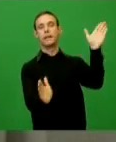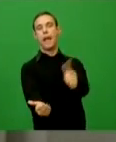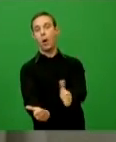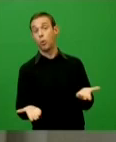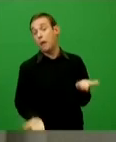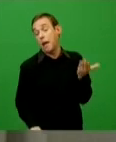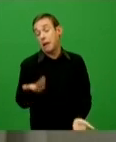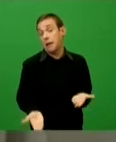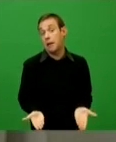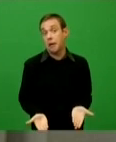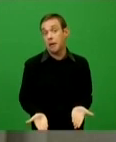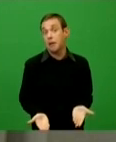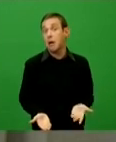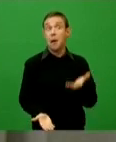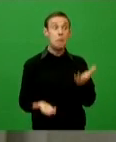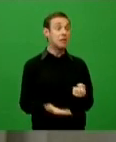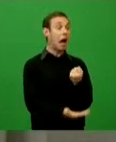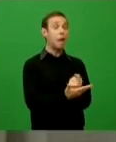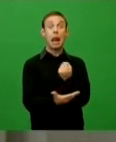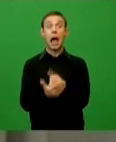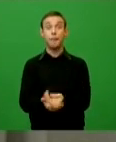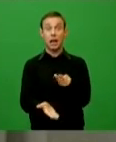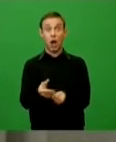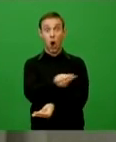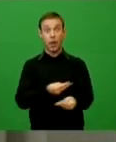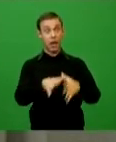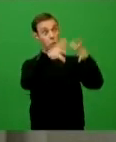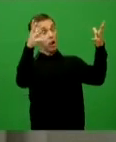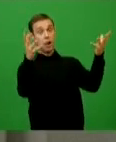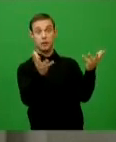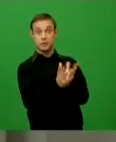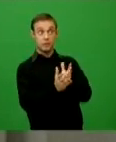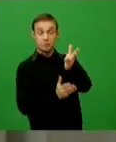change if the inflation outlook and the risks to the outlook deteriorate.